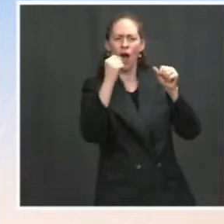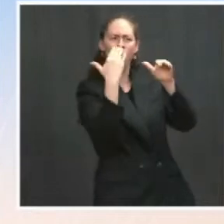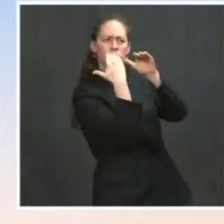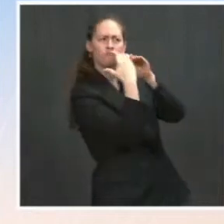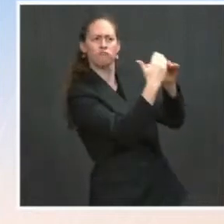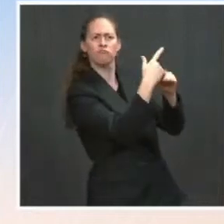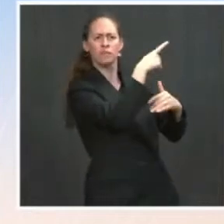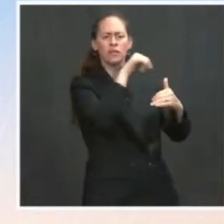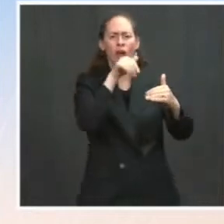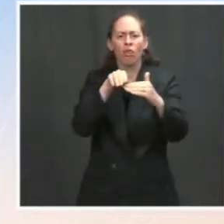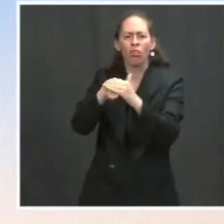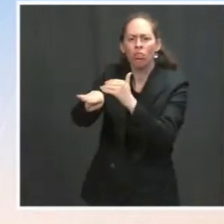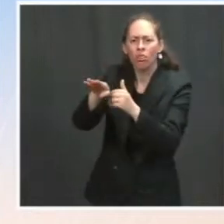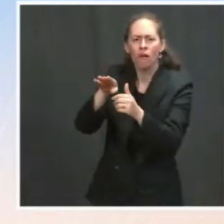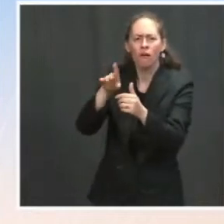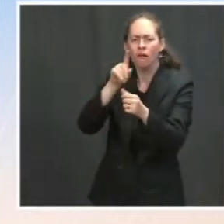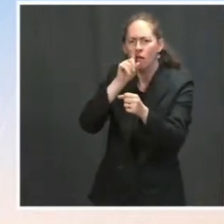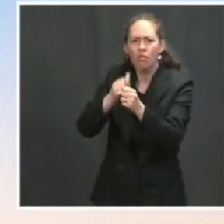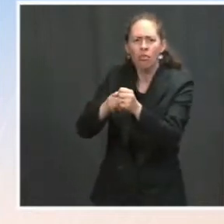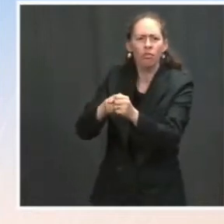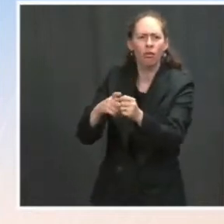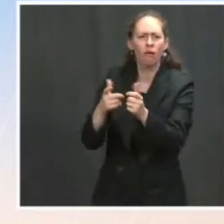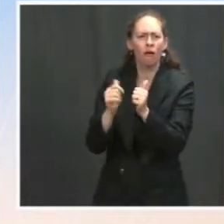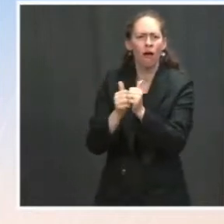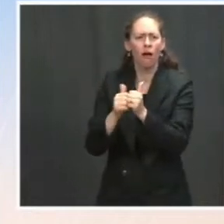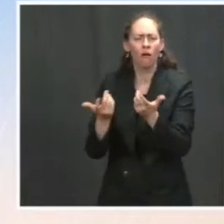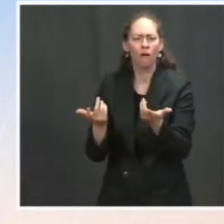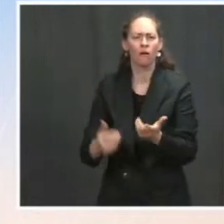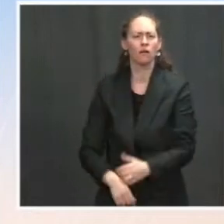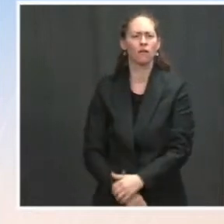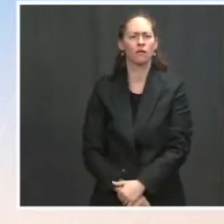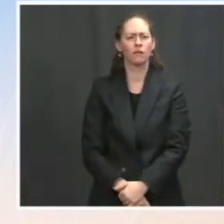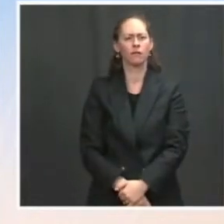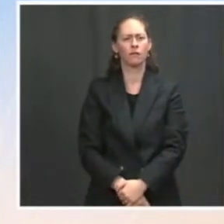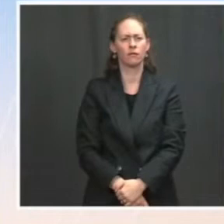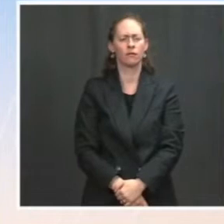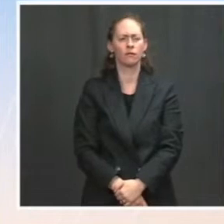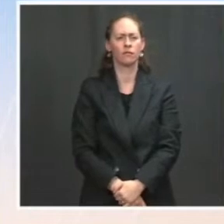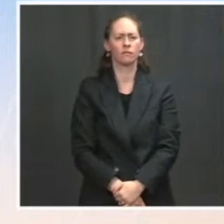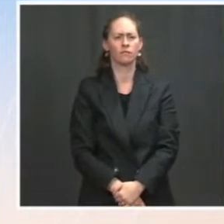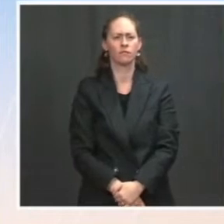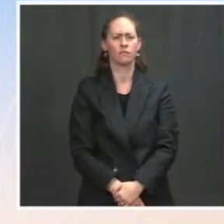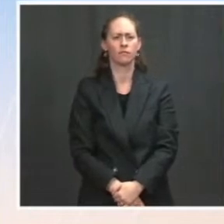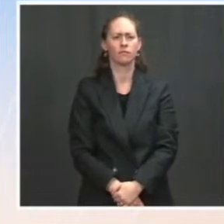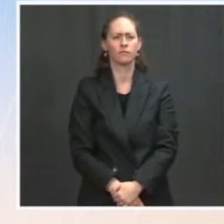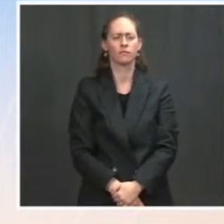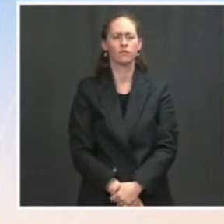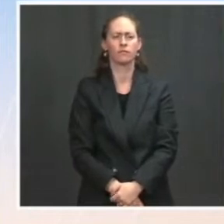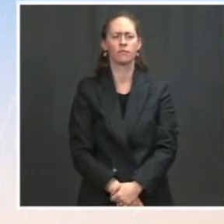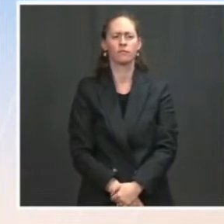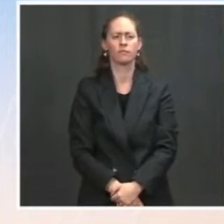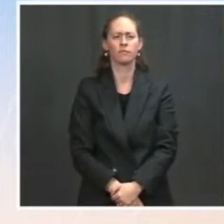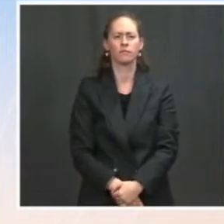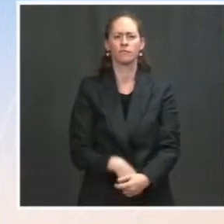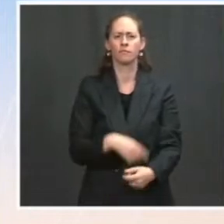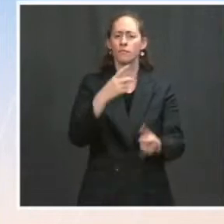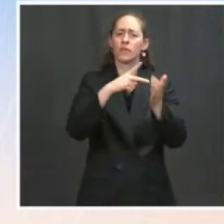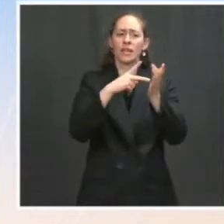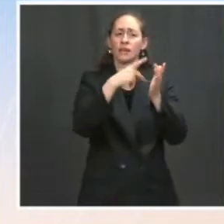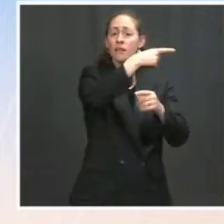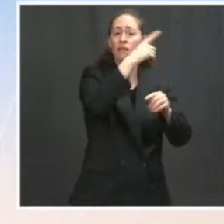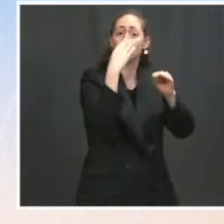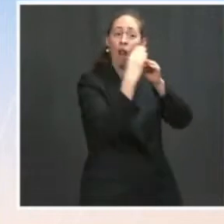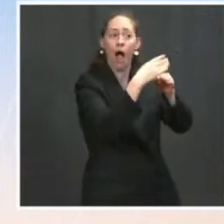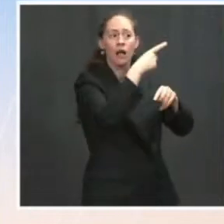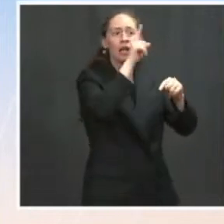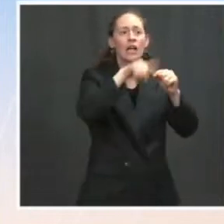theory, or that they simply learned information that would allow the ransomware operators to later on be able